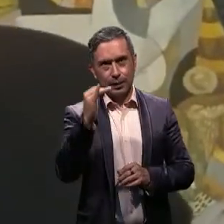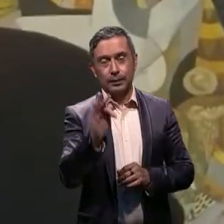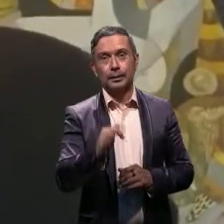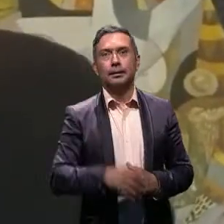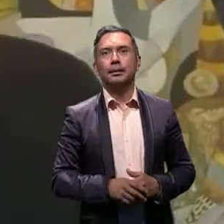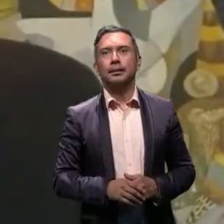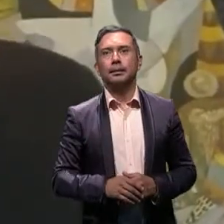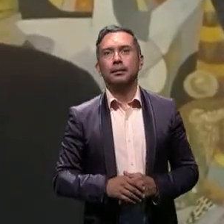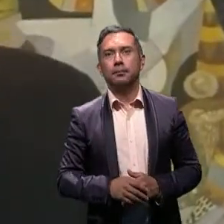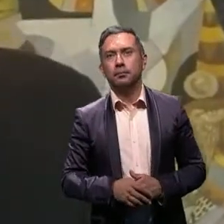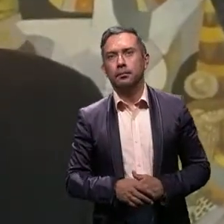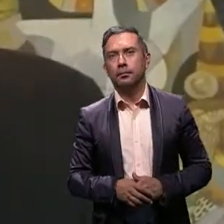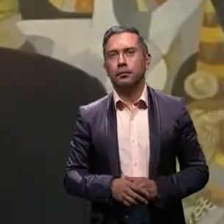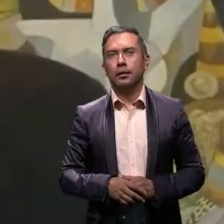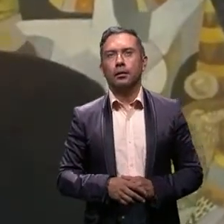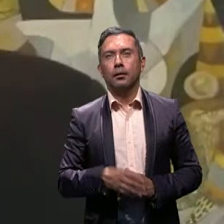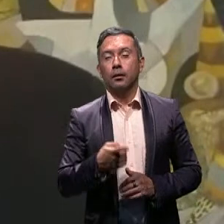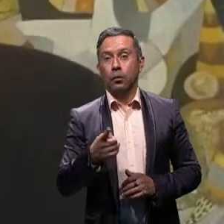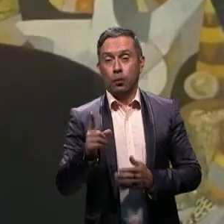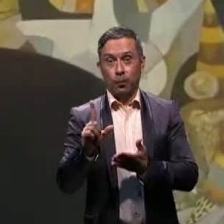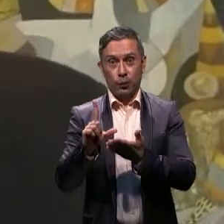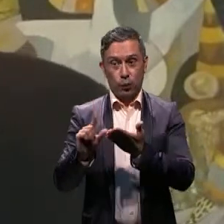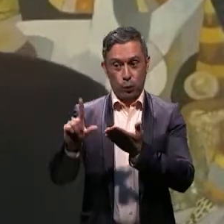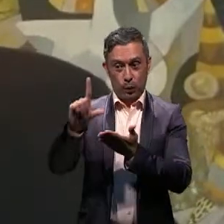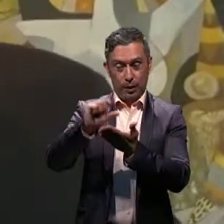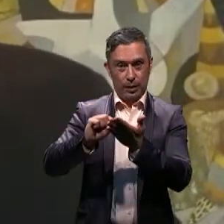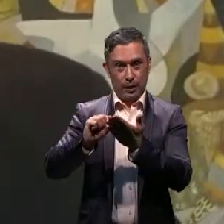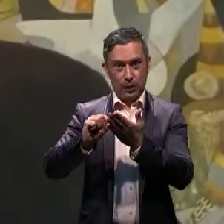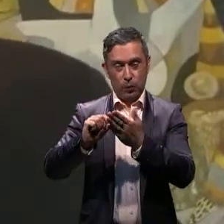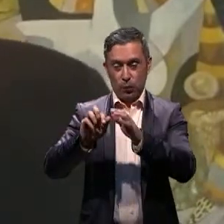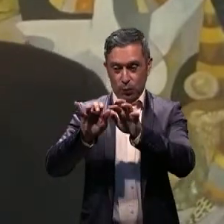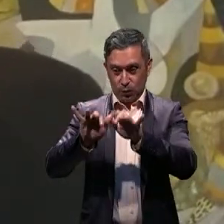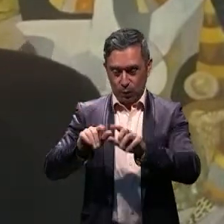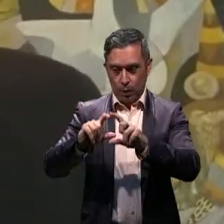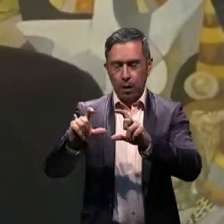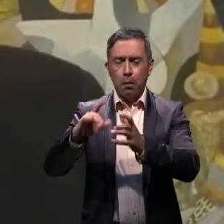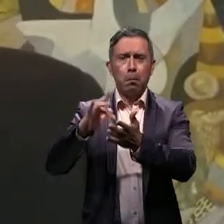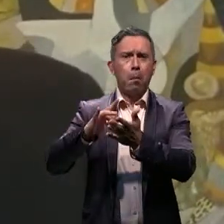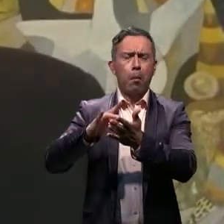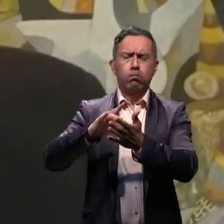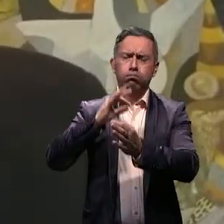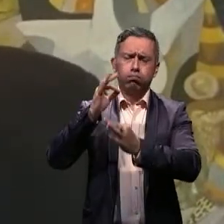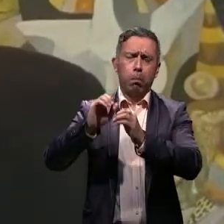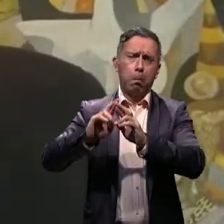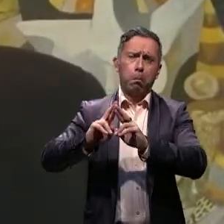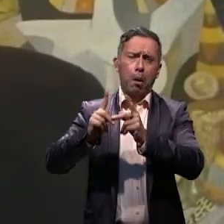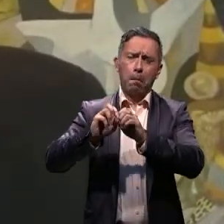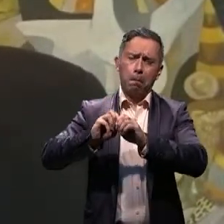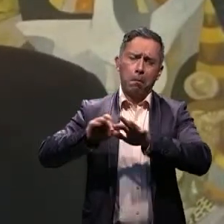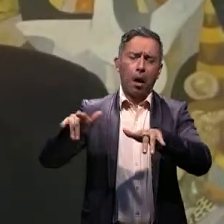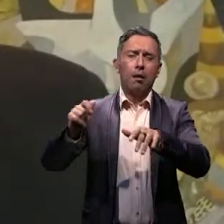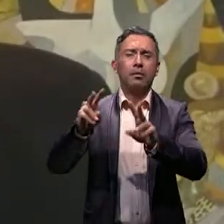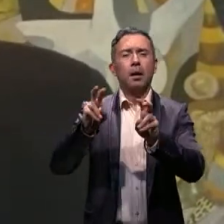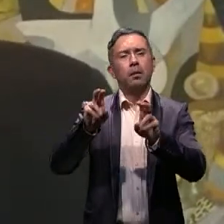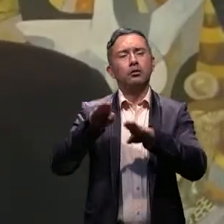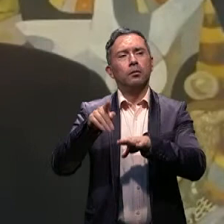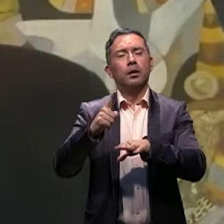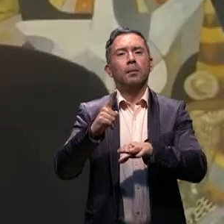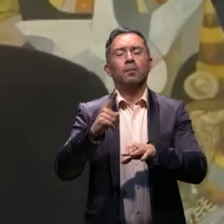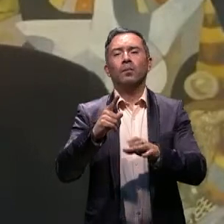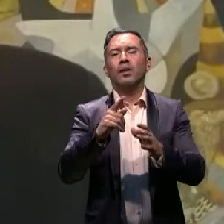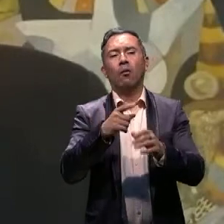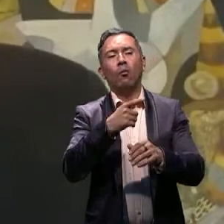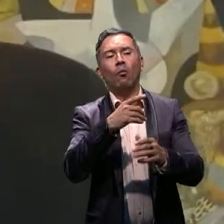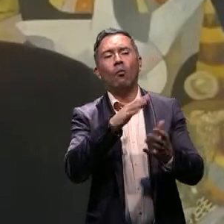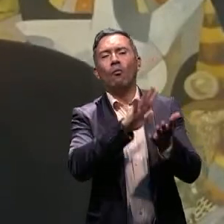news, if there is a tweet that went viral on a possible electoral fraud